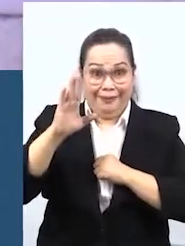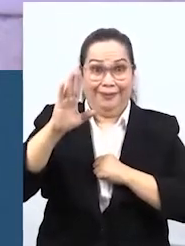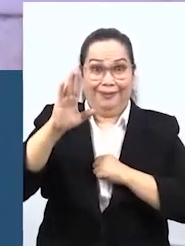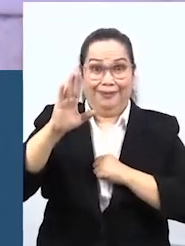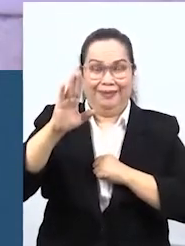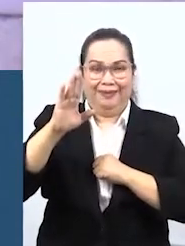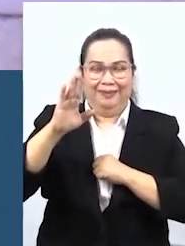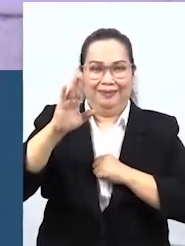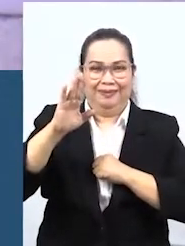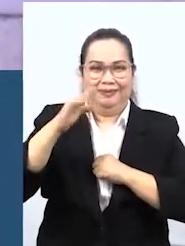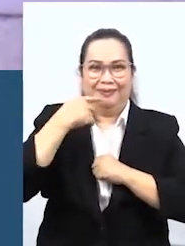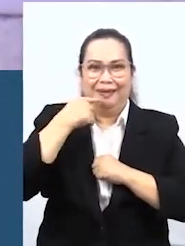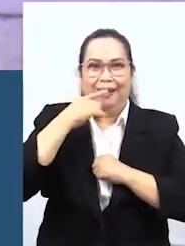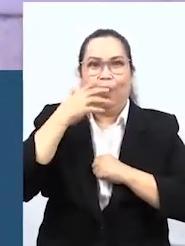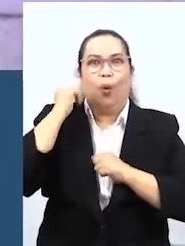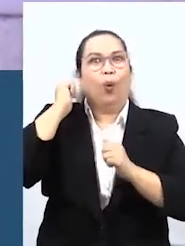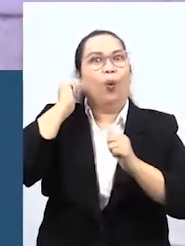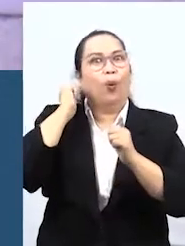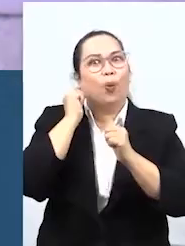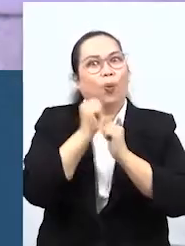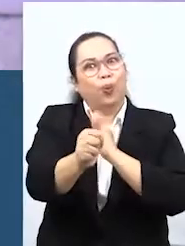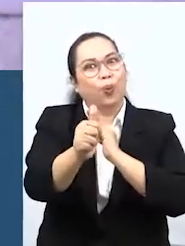and I made it